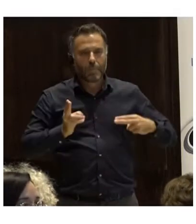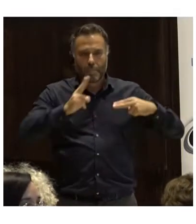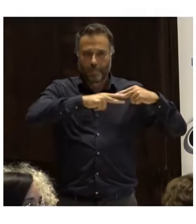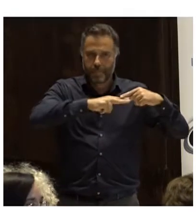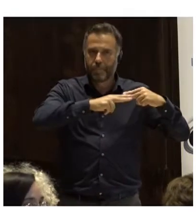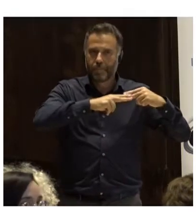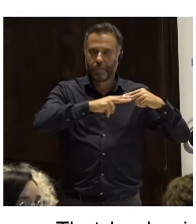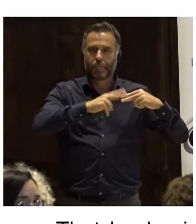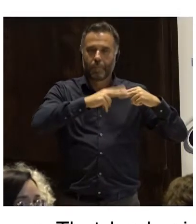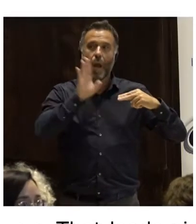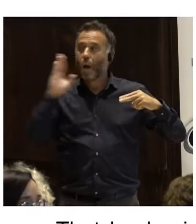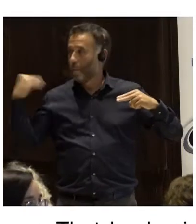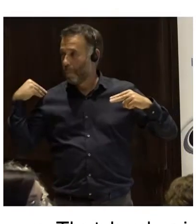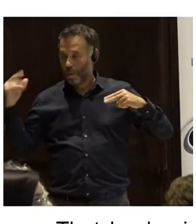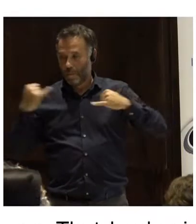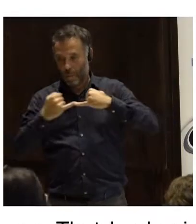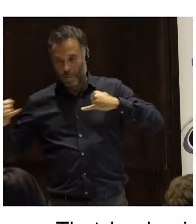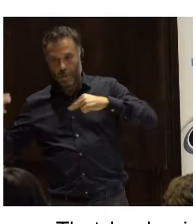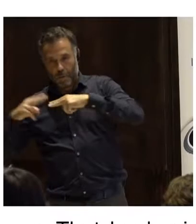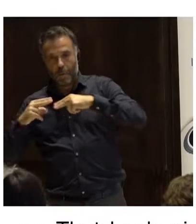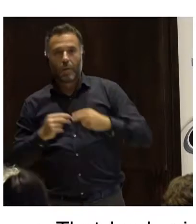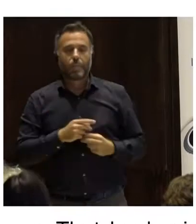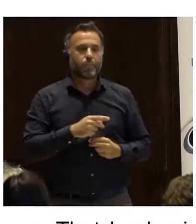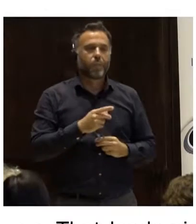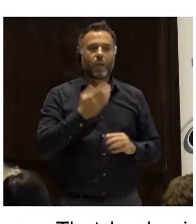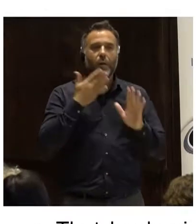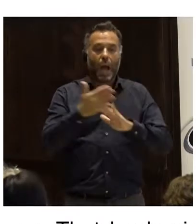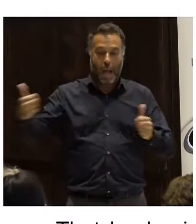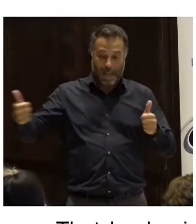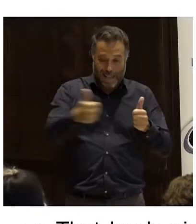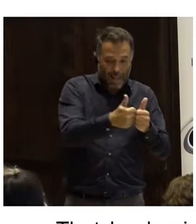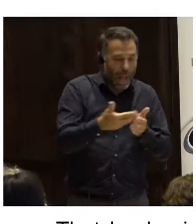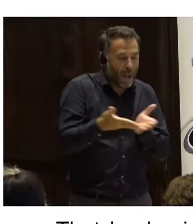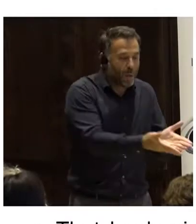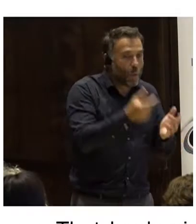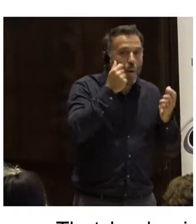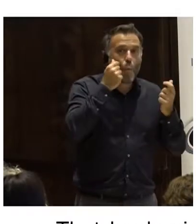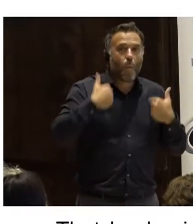about the human help maybe sometimes is